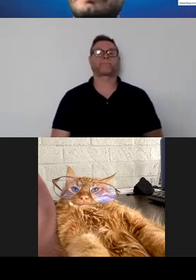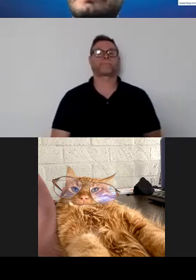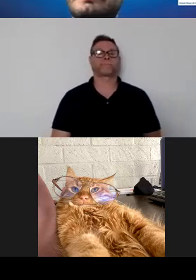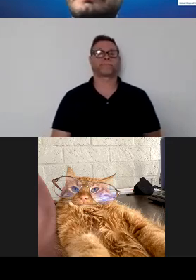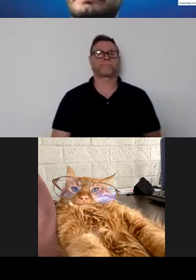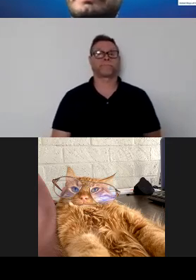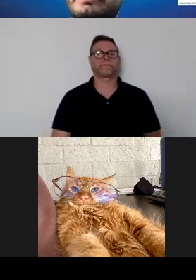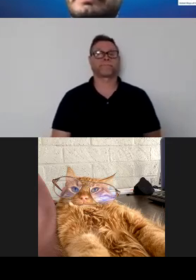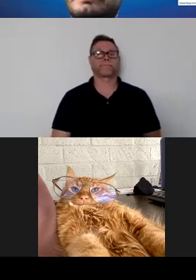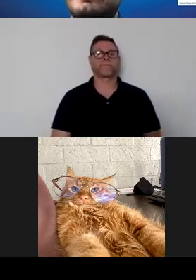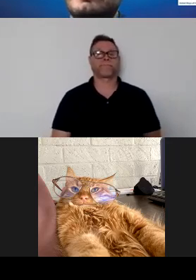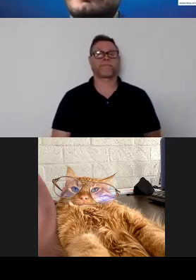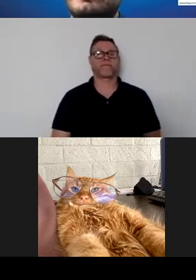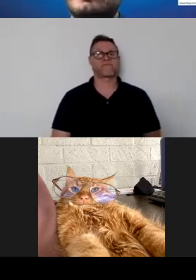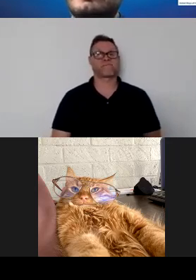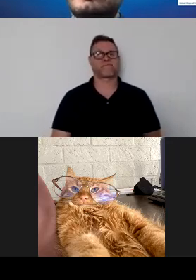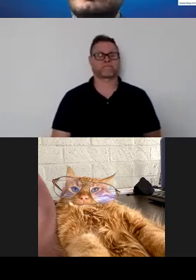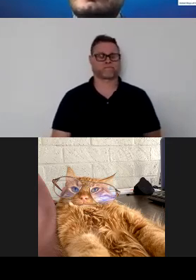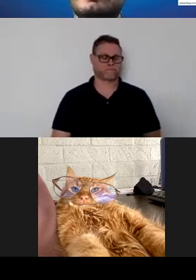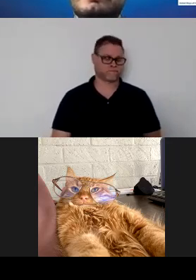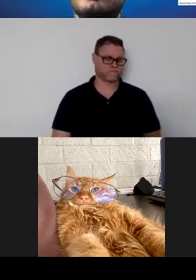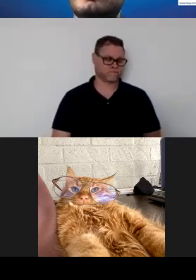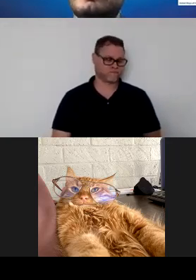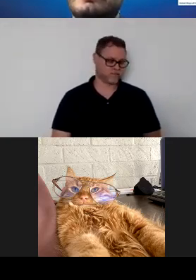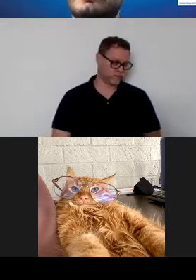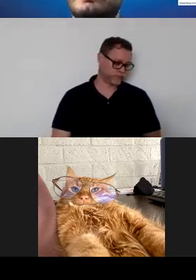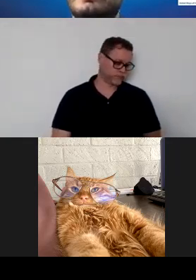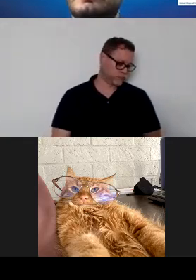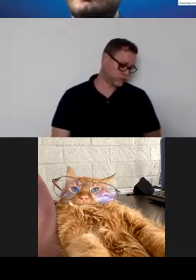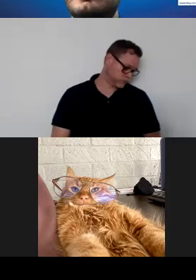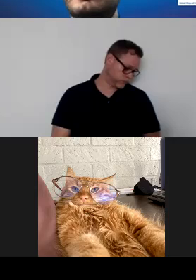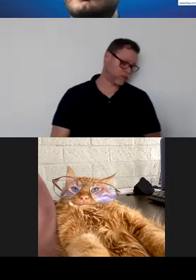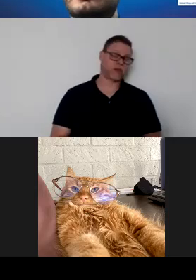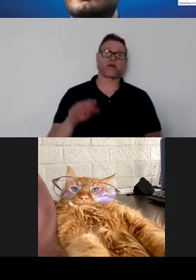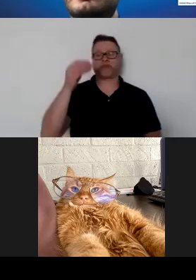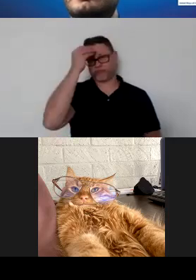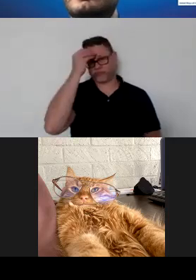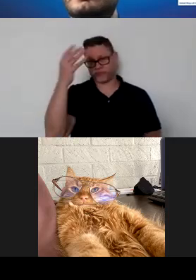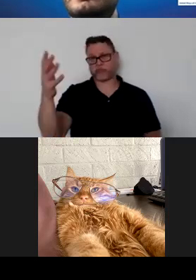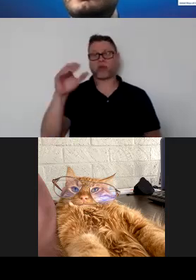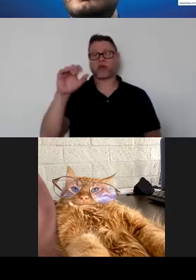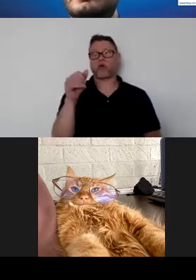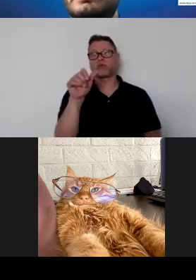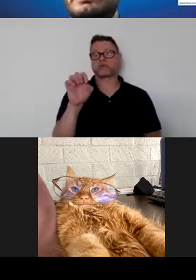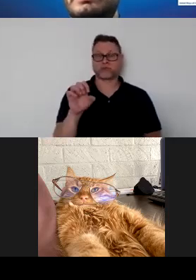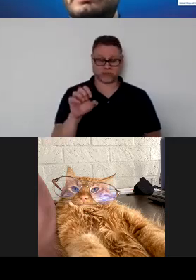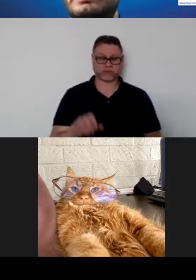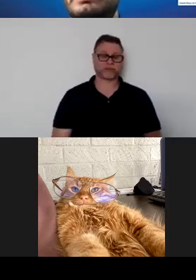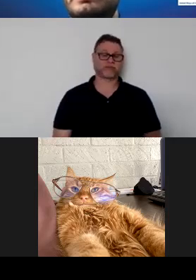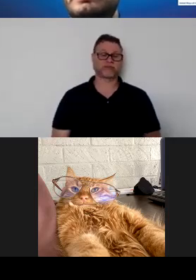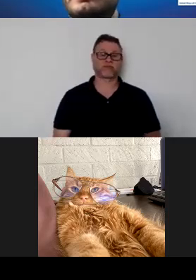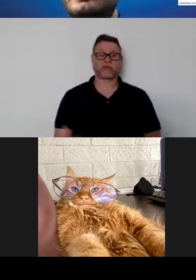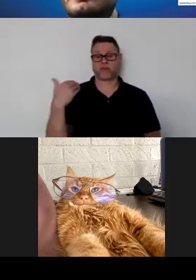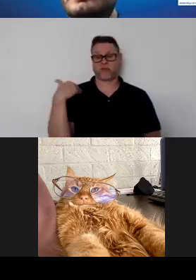While we're waiting for folks to kind of formalize the questions, Jose, I just wanted to kind of share with you. I previously